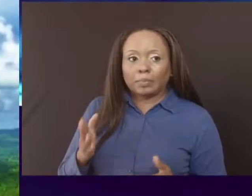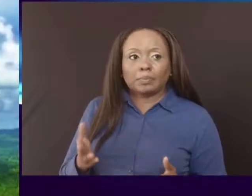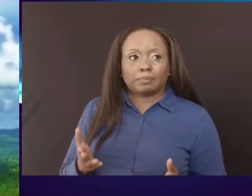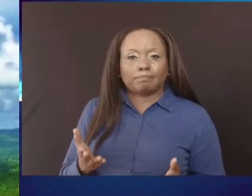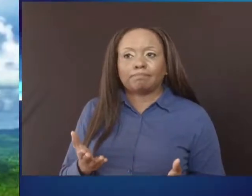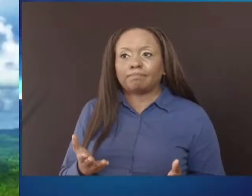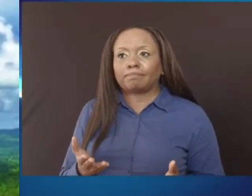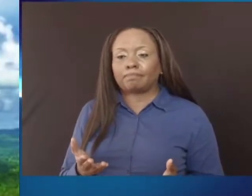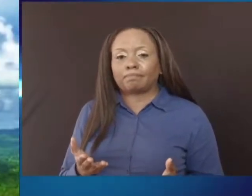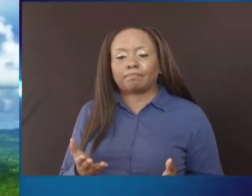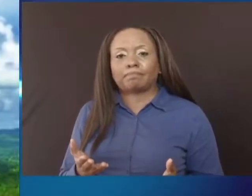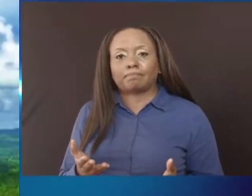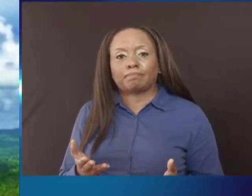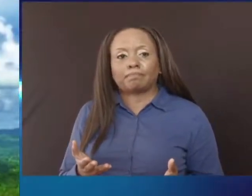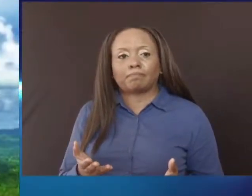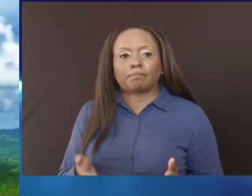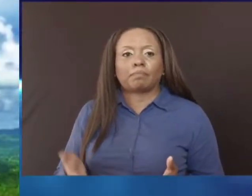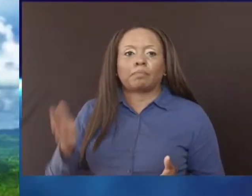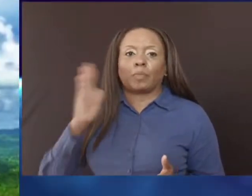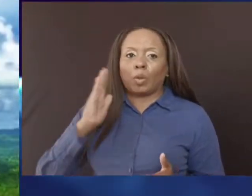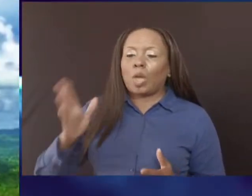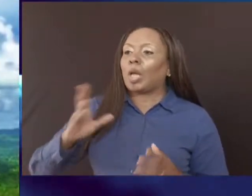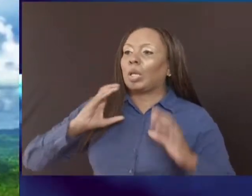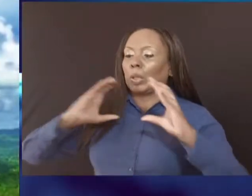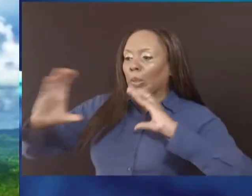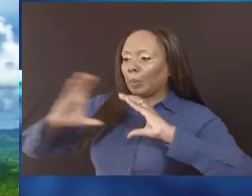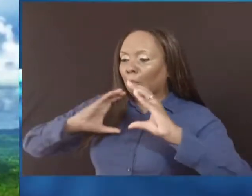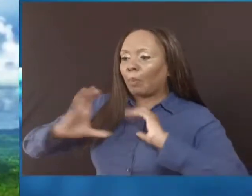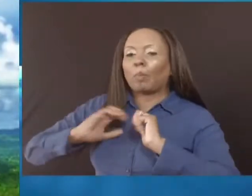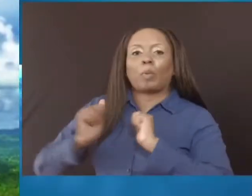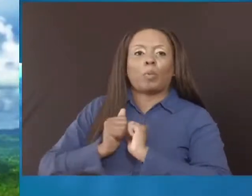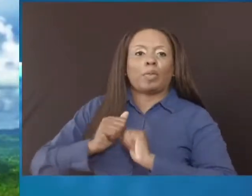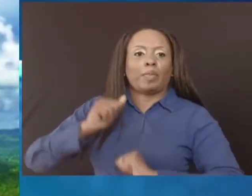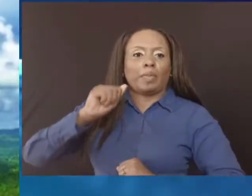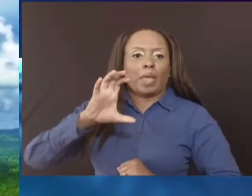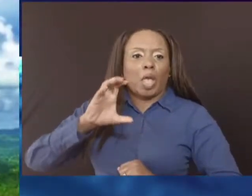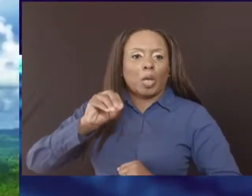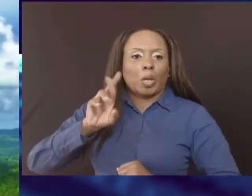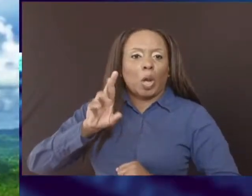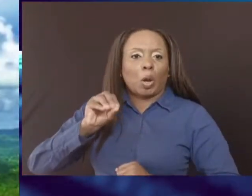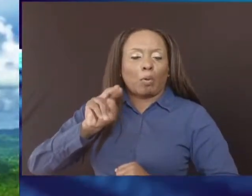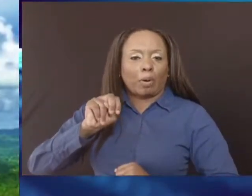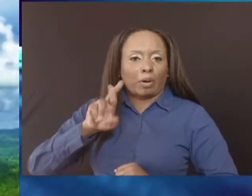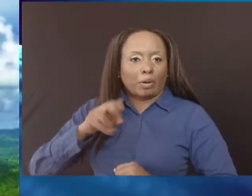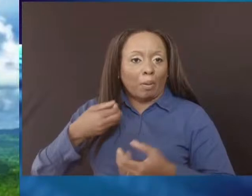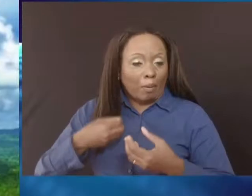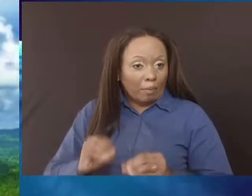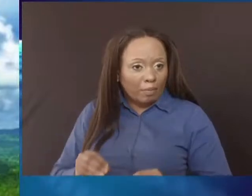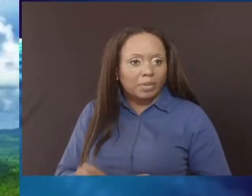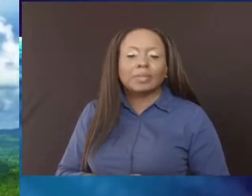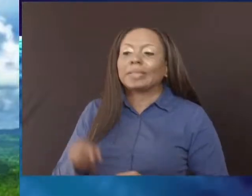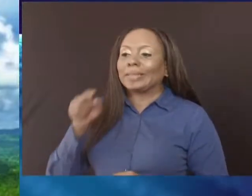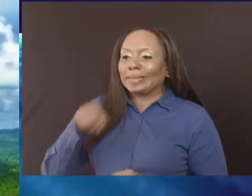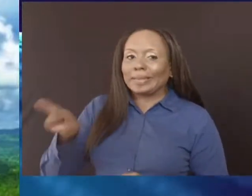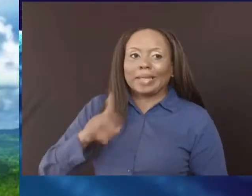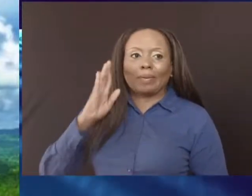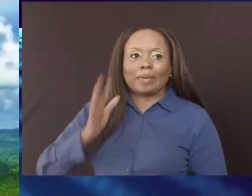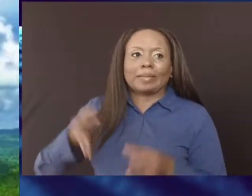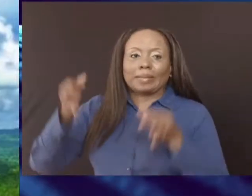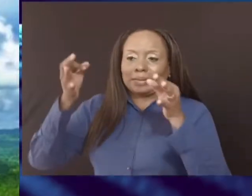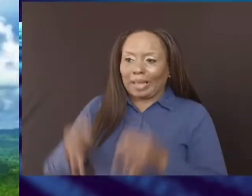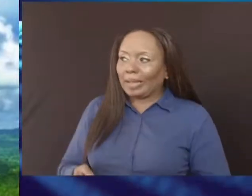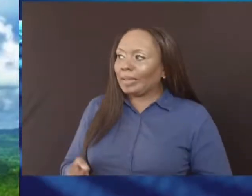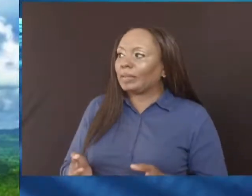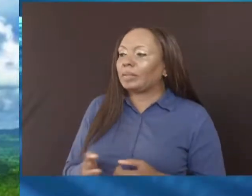The swab result is communicated back to the coroner's office, and then the coroner's office will make a determination in terms